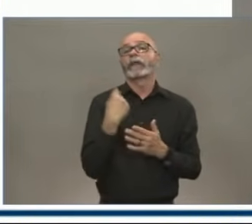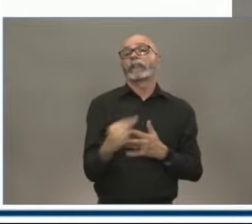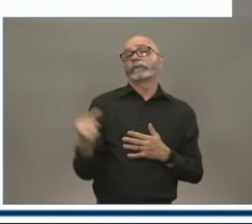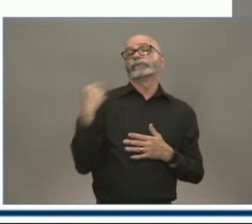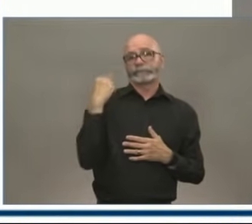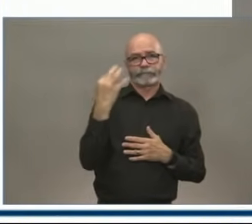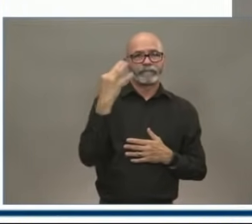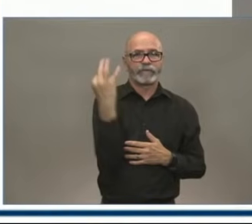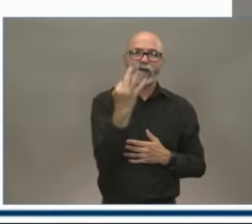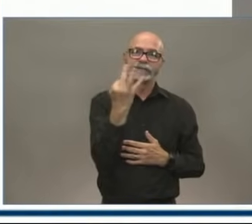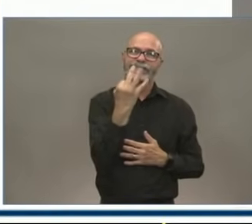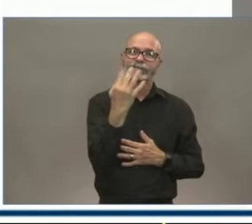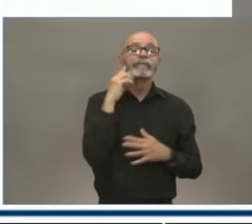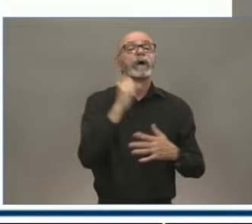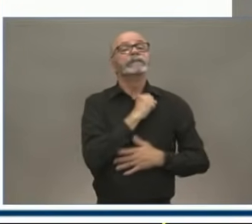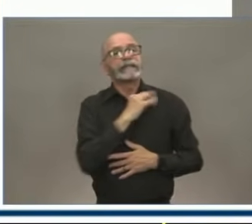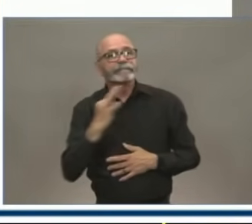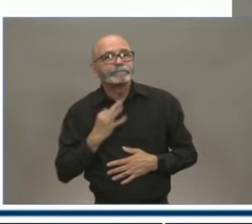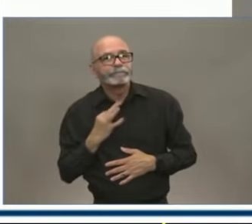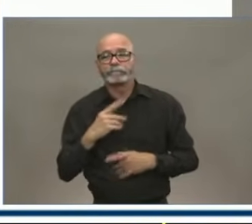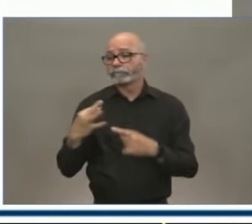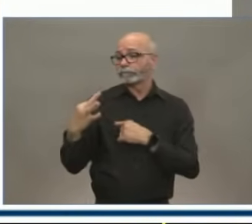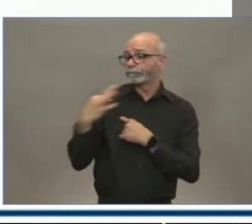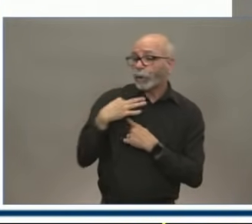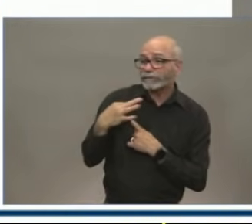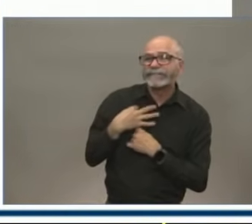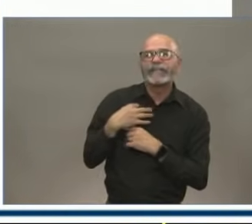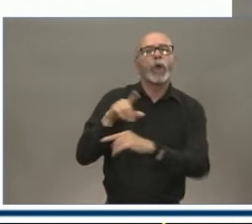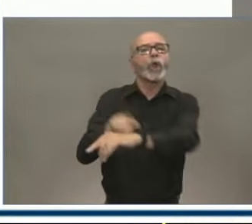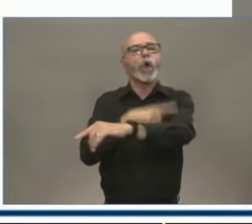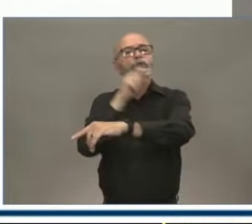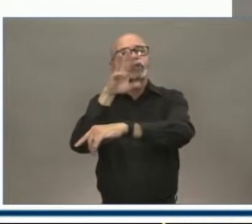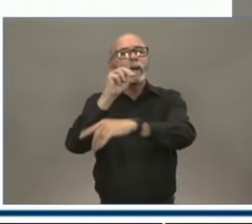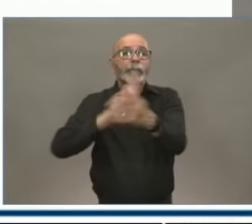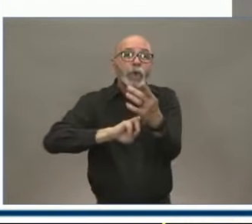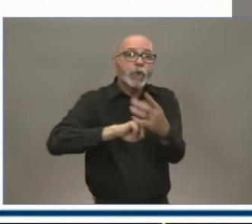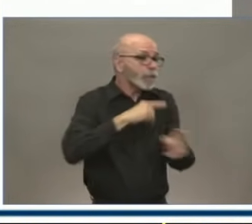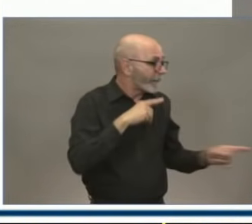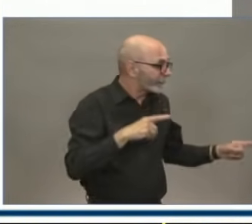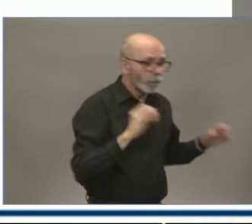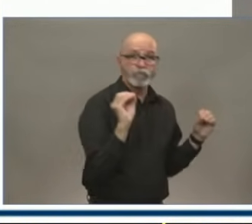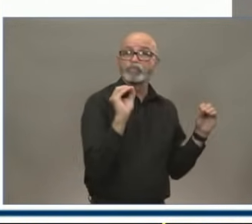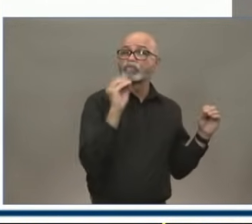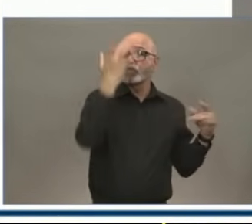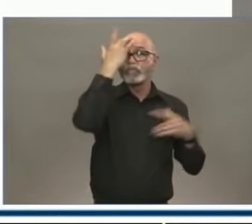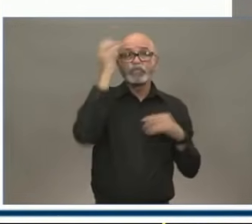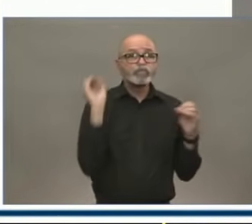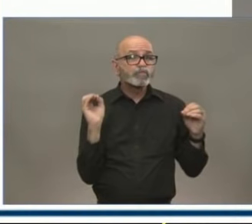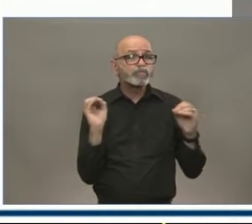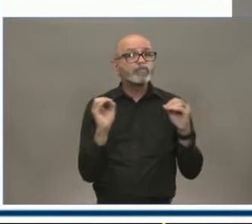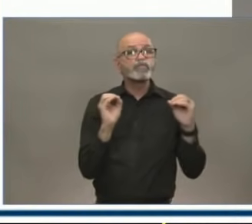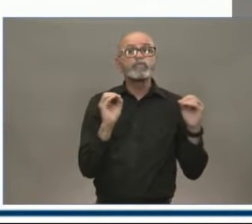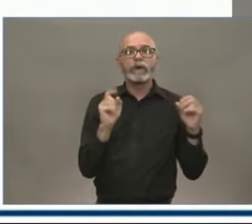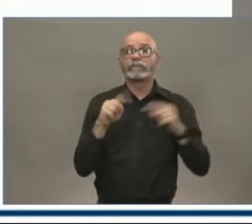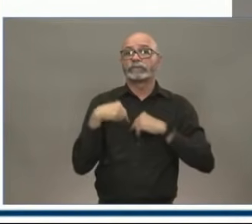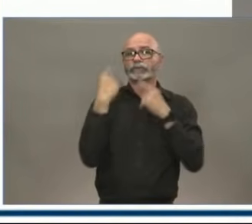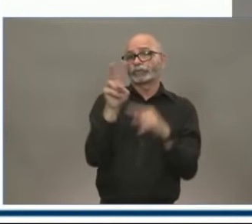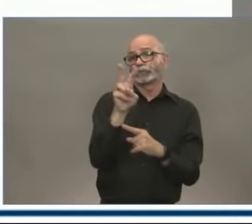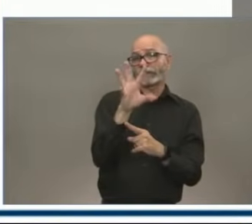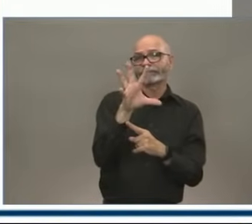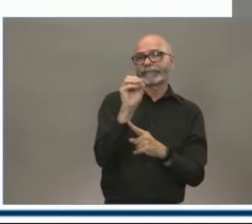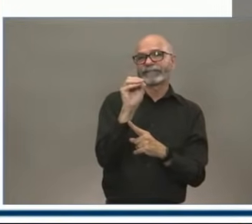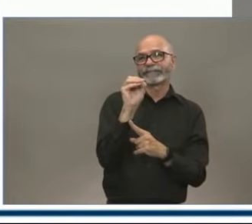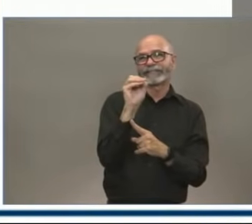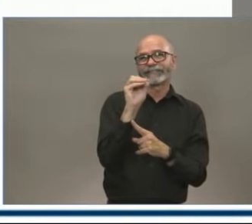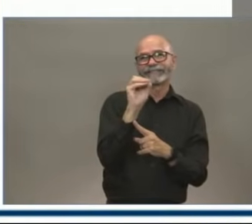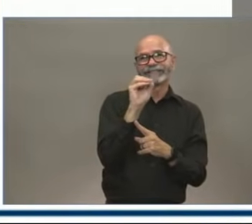for staff and volunteers in long-term care facilities. We've already tested over 250 people in 3 homes, Northwood,